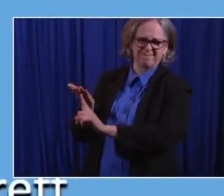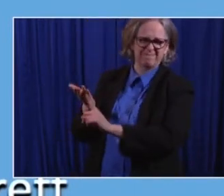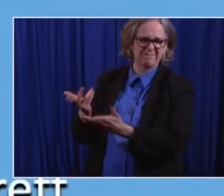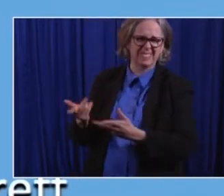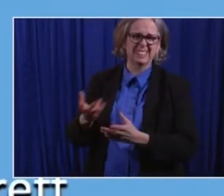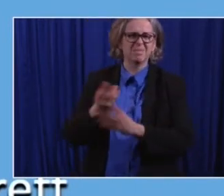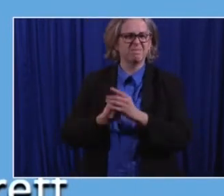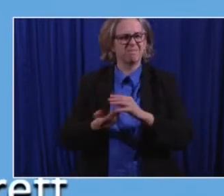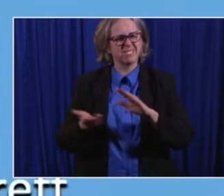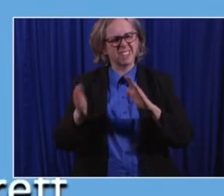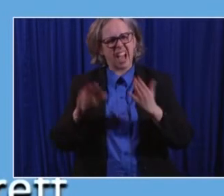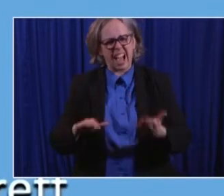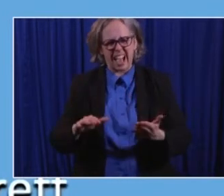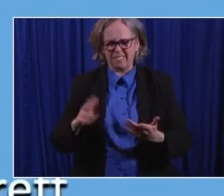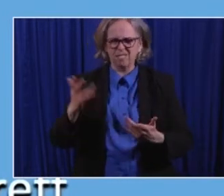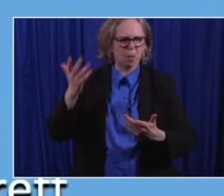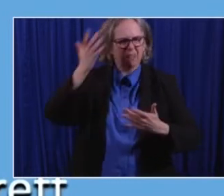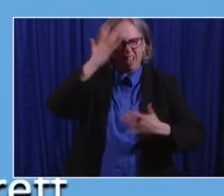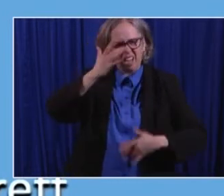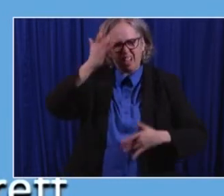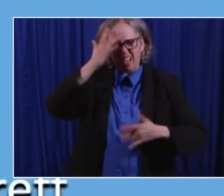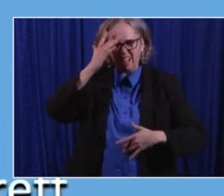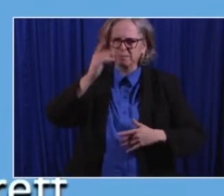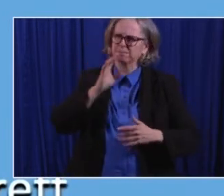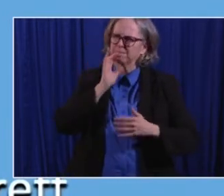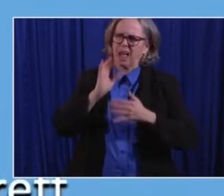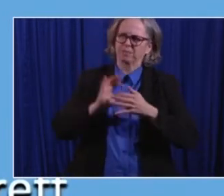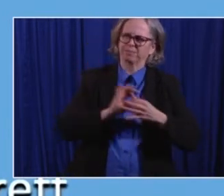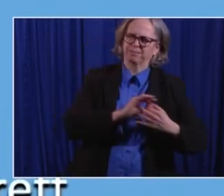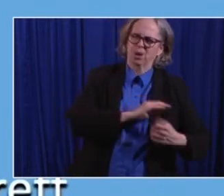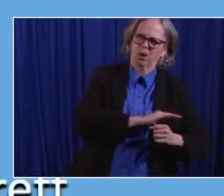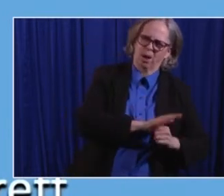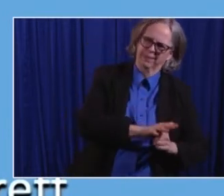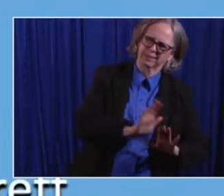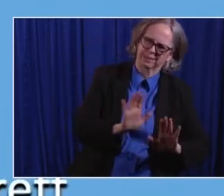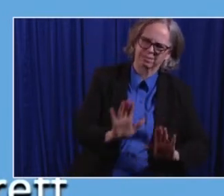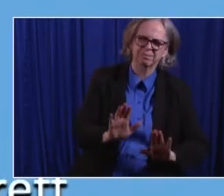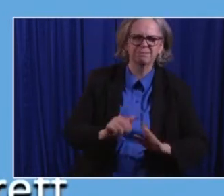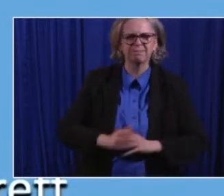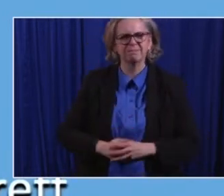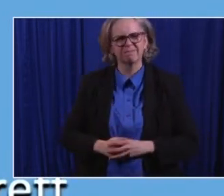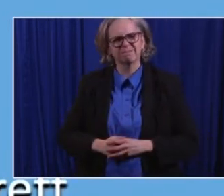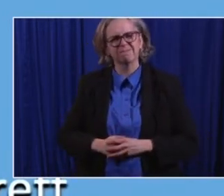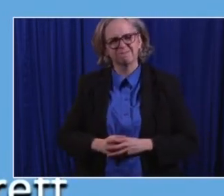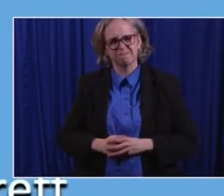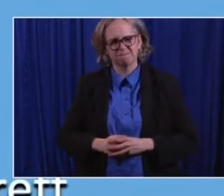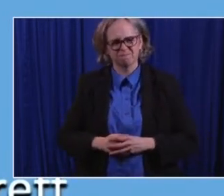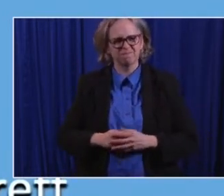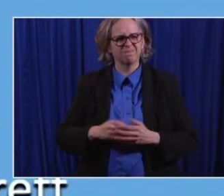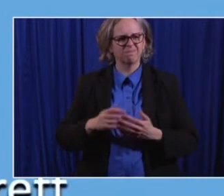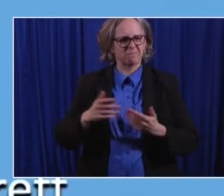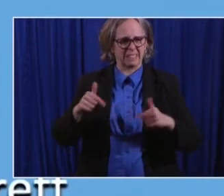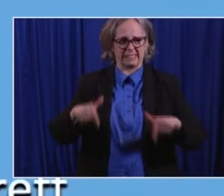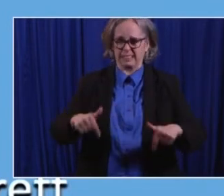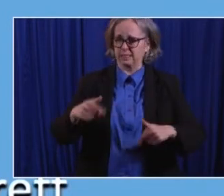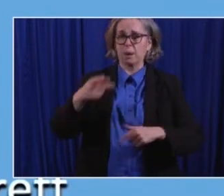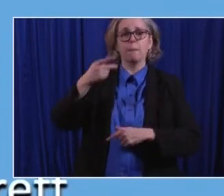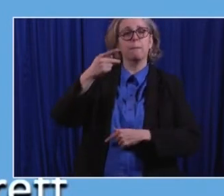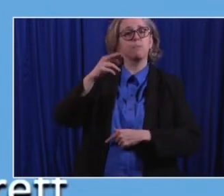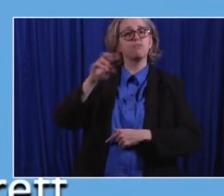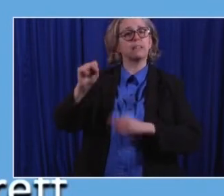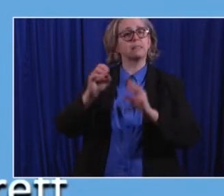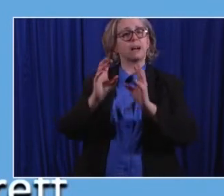doctor, Dr. Kevin Sherrod. You've seen Dr. Sherrod many times on our press conferences. He is certainly a